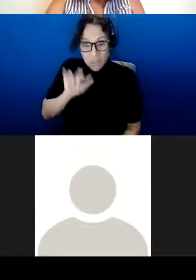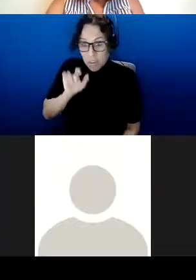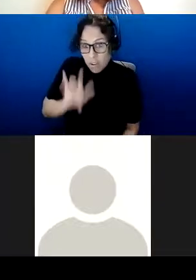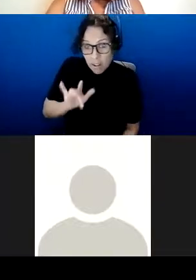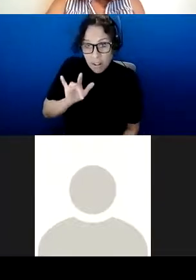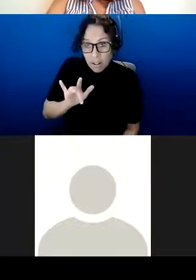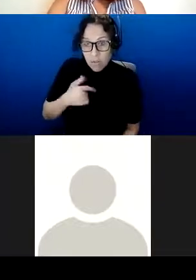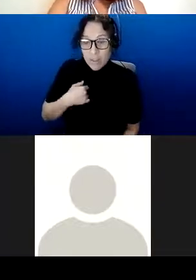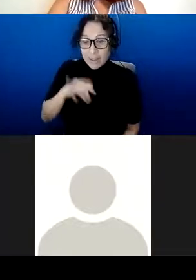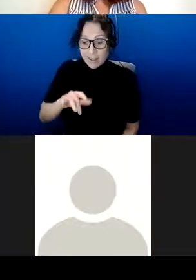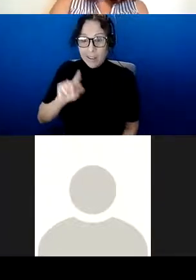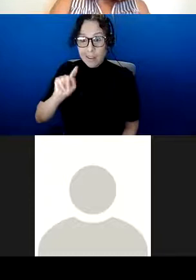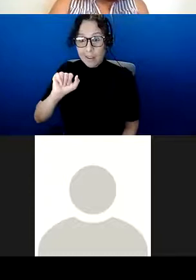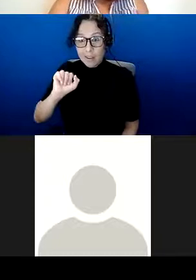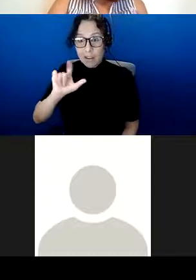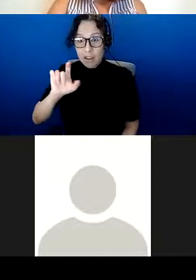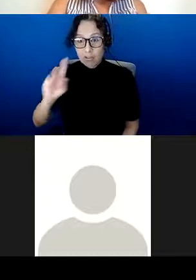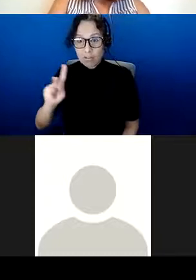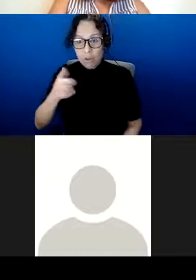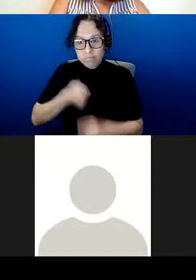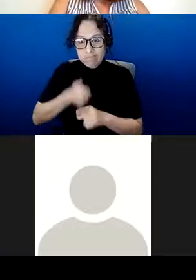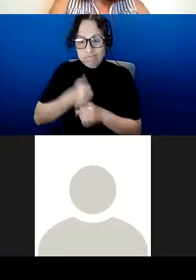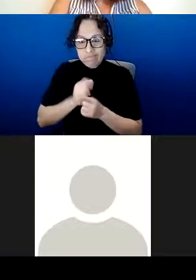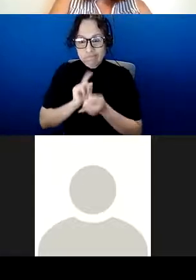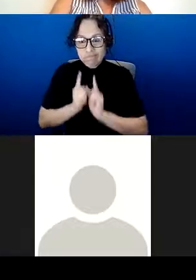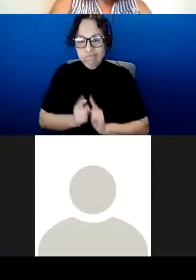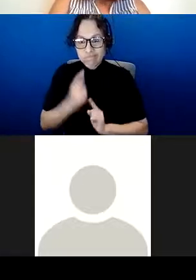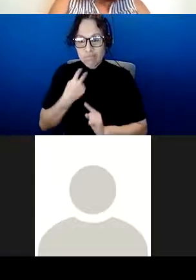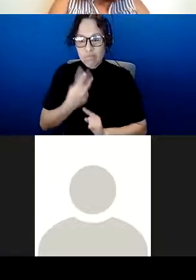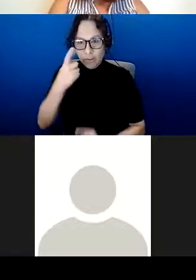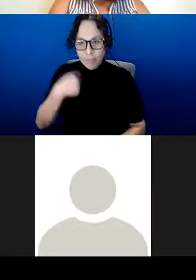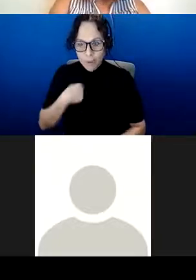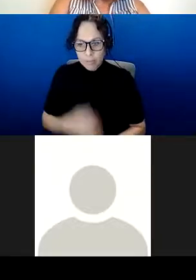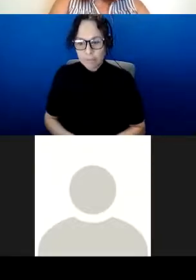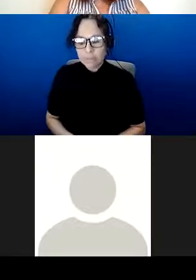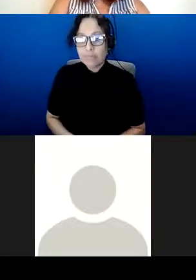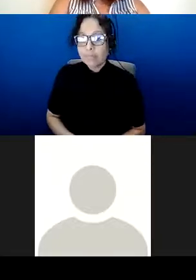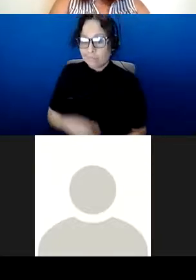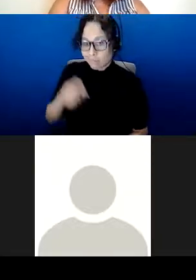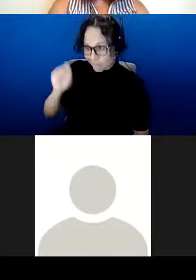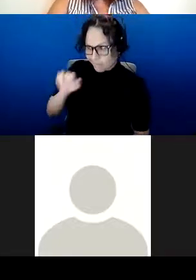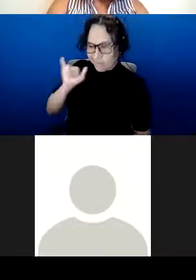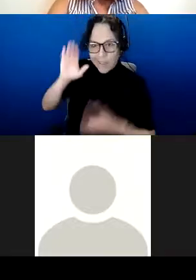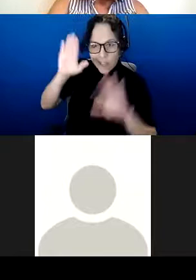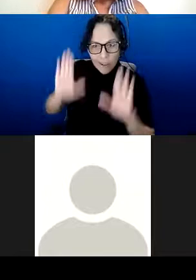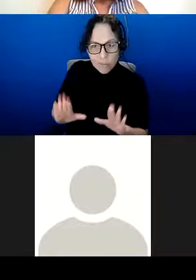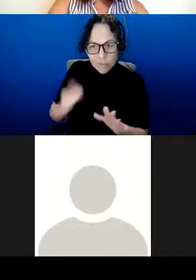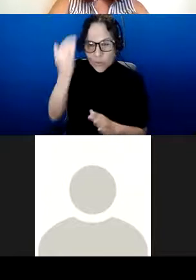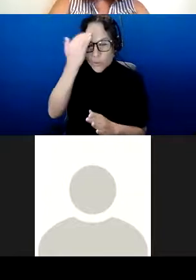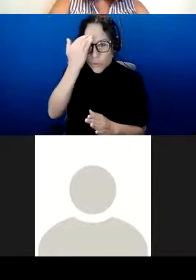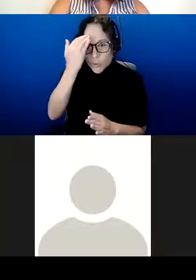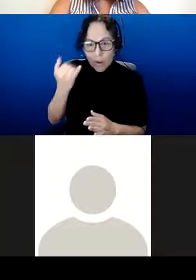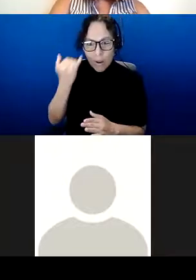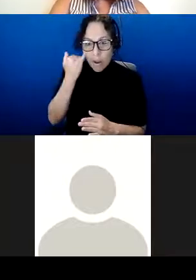quit talking. Great. So those are really awesome to know about, just in case for some reason we don't